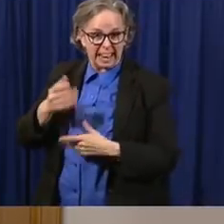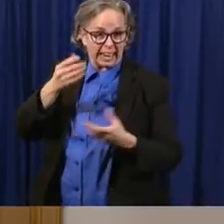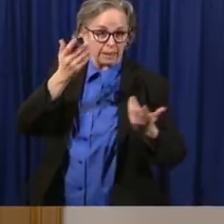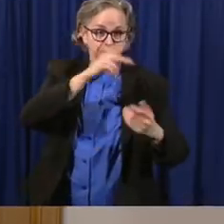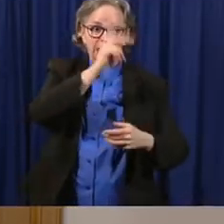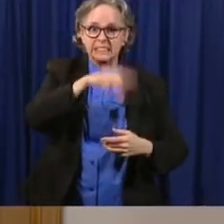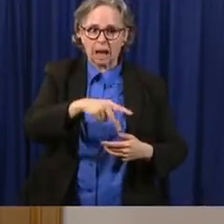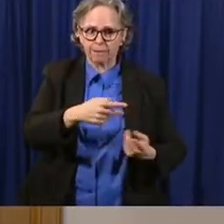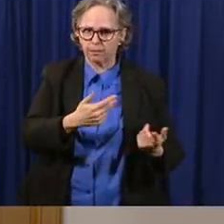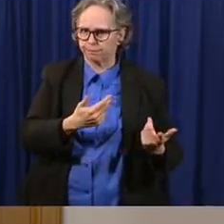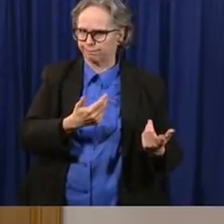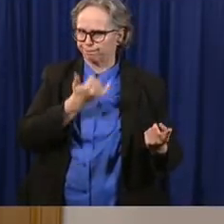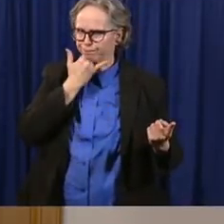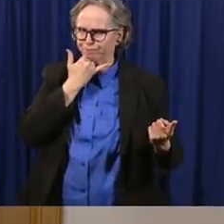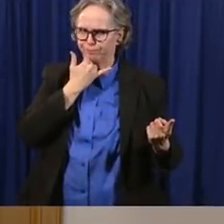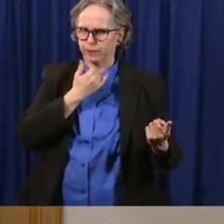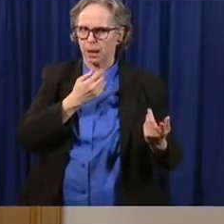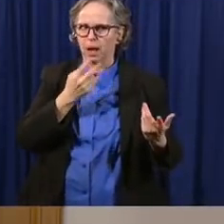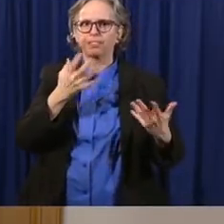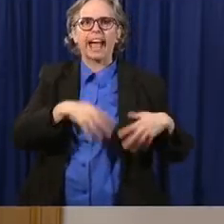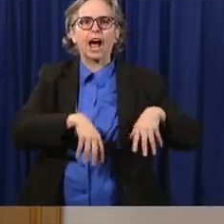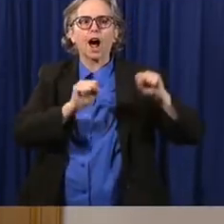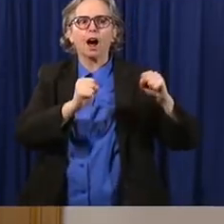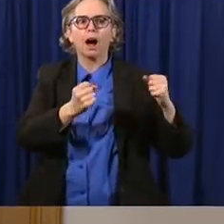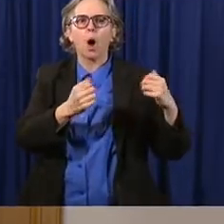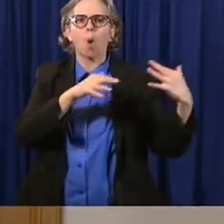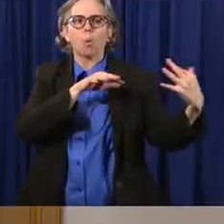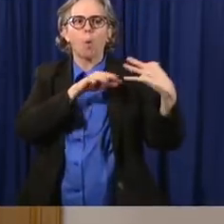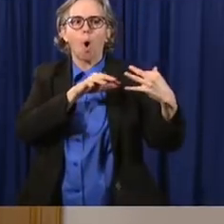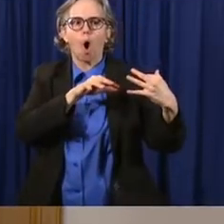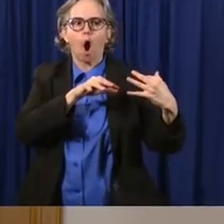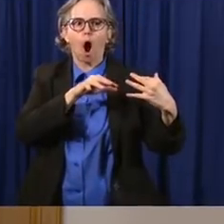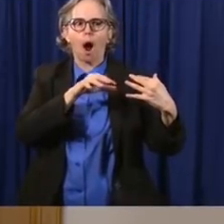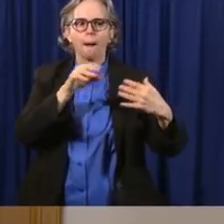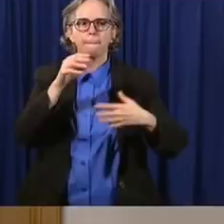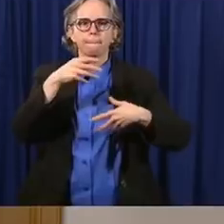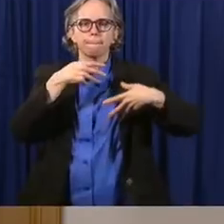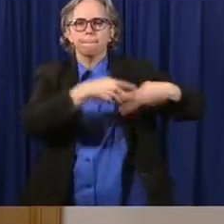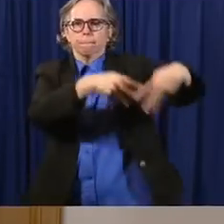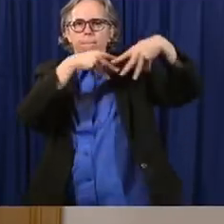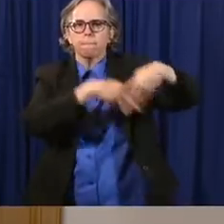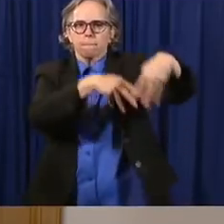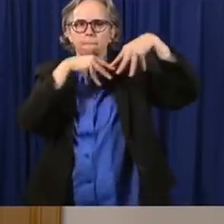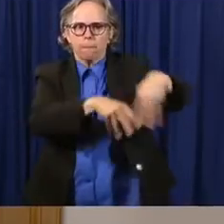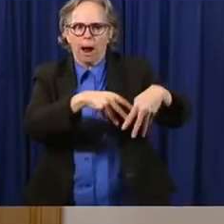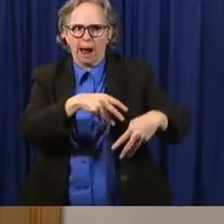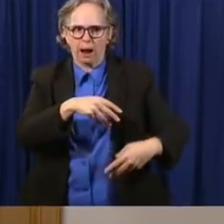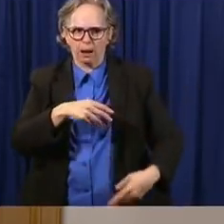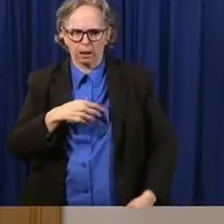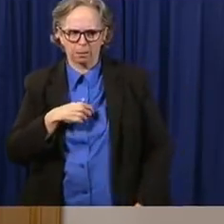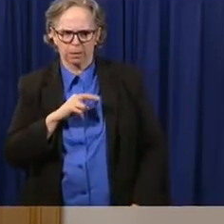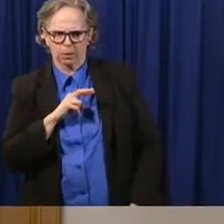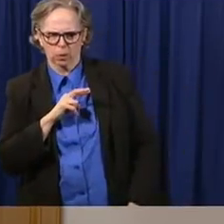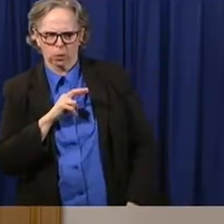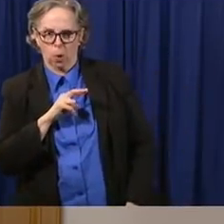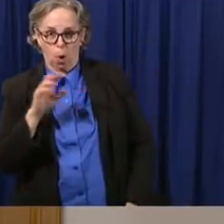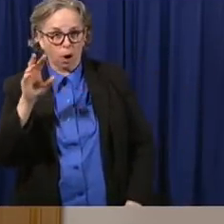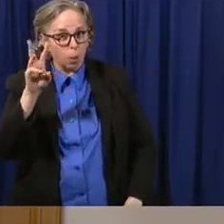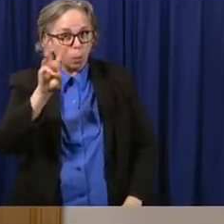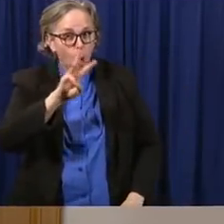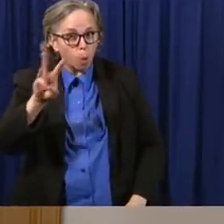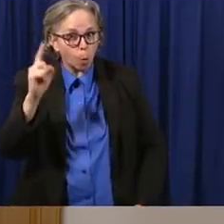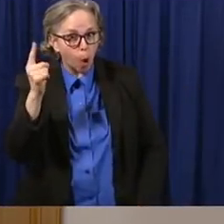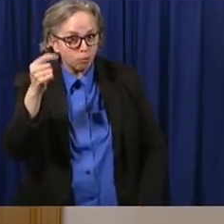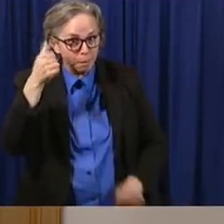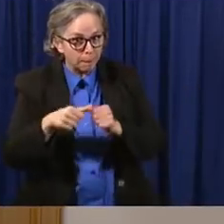went ahead and held this big war bond parade. They were in the midst of World War I. They had the parade. People look back